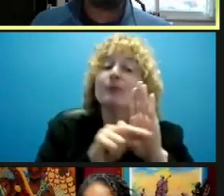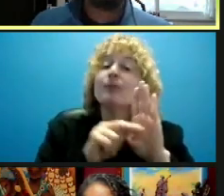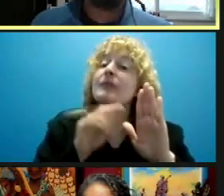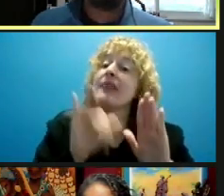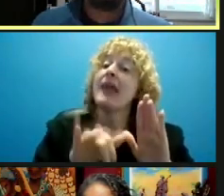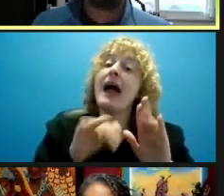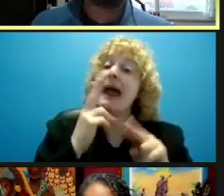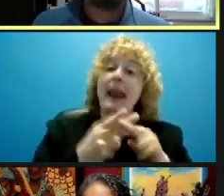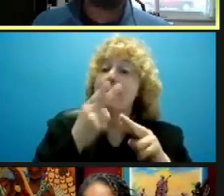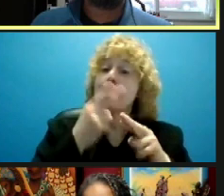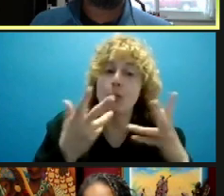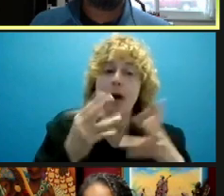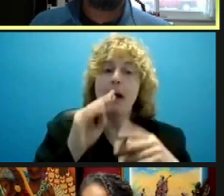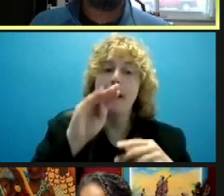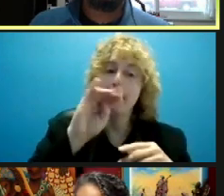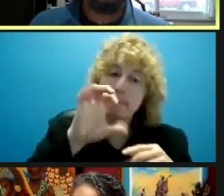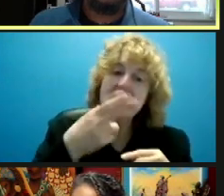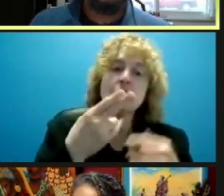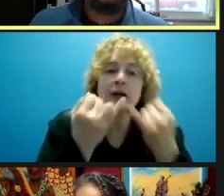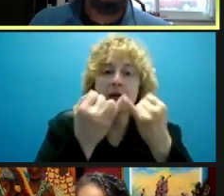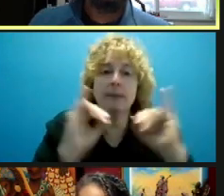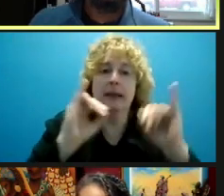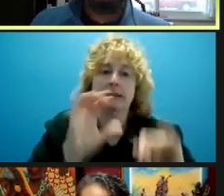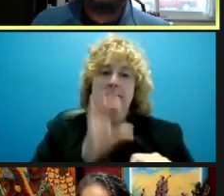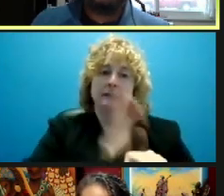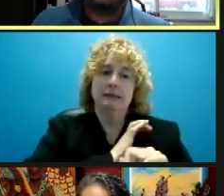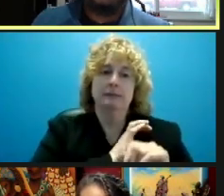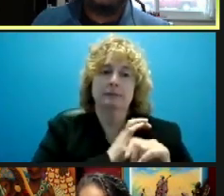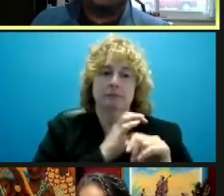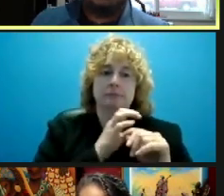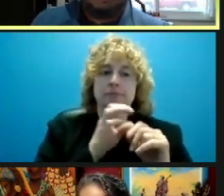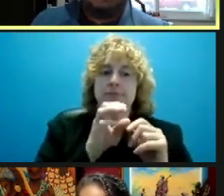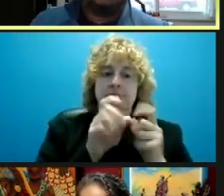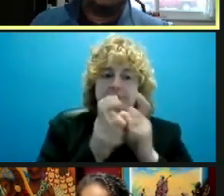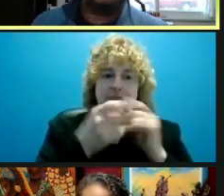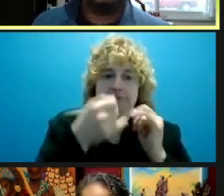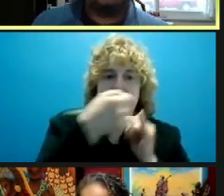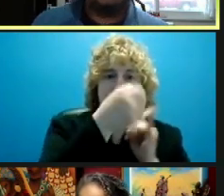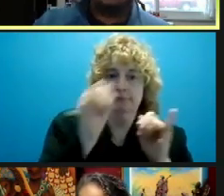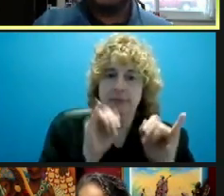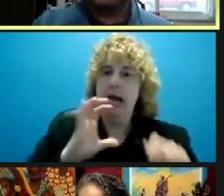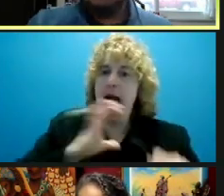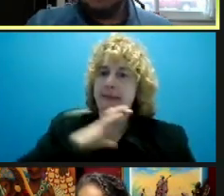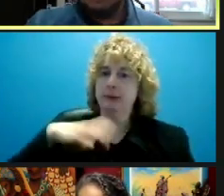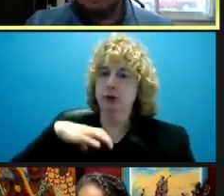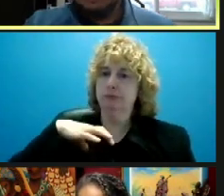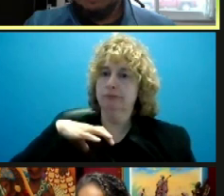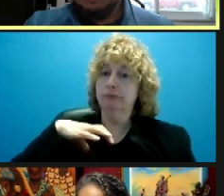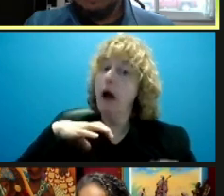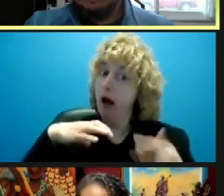the Michigan Independent Citizens Redistricting Commission. They have a website now. It's there. Next, please.